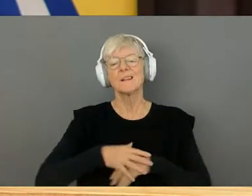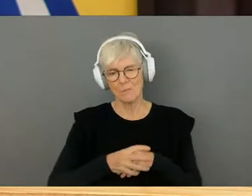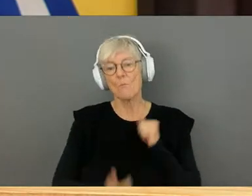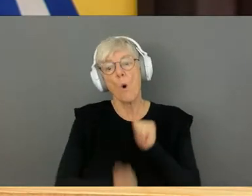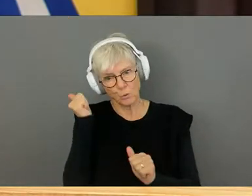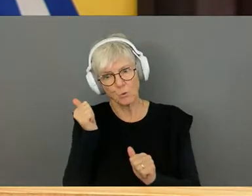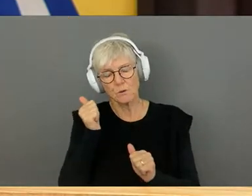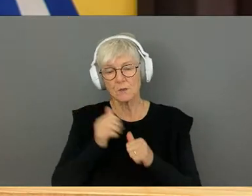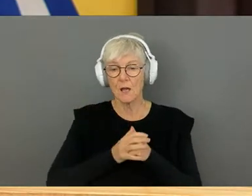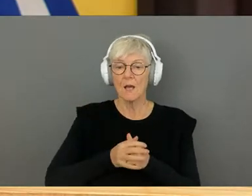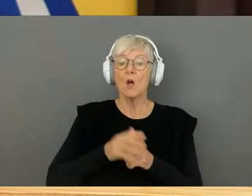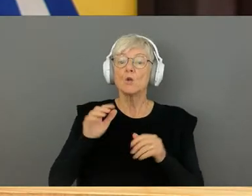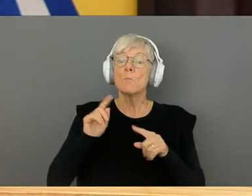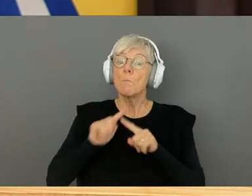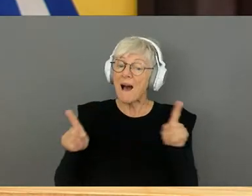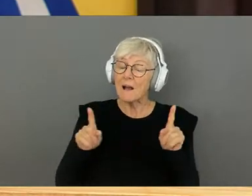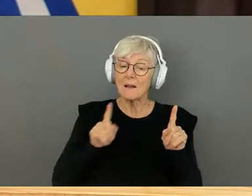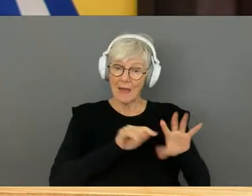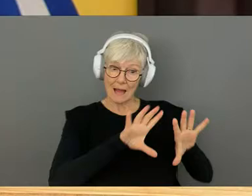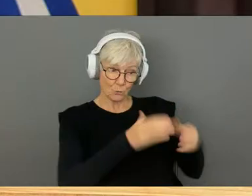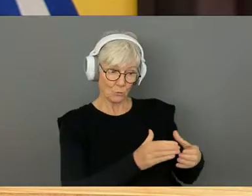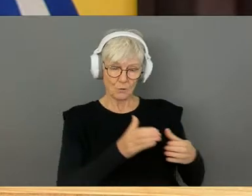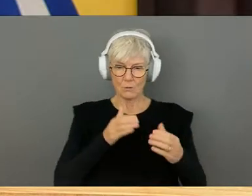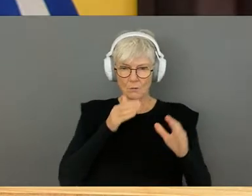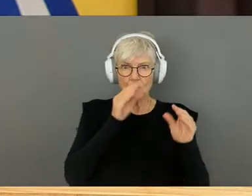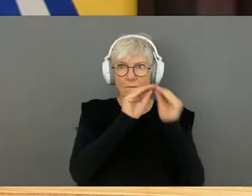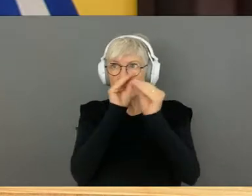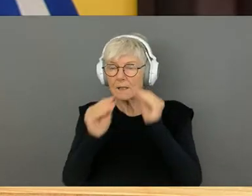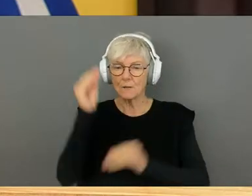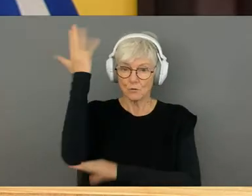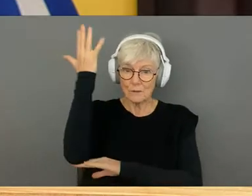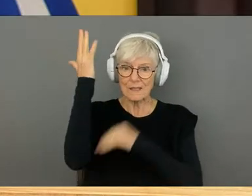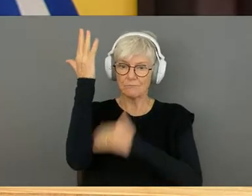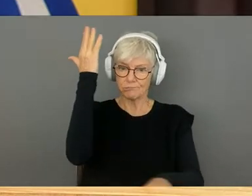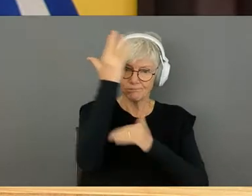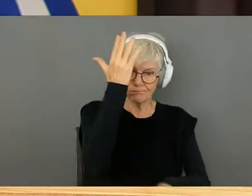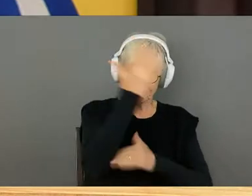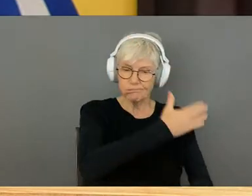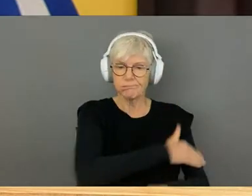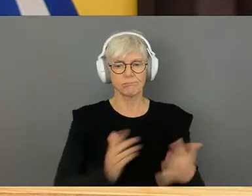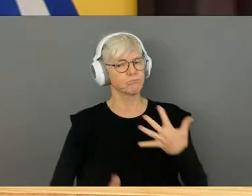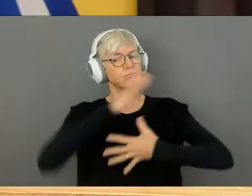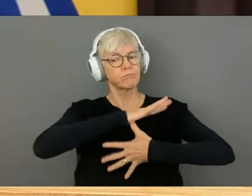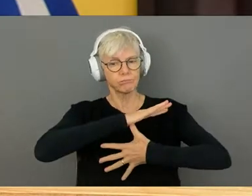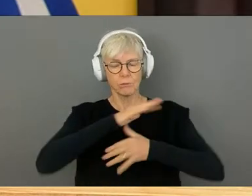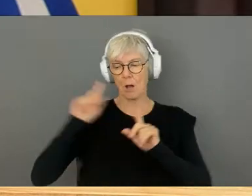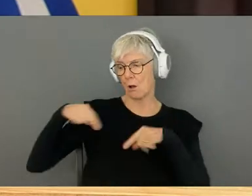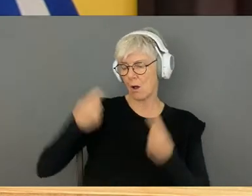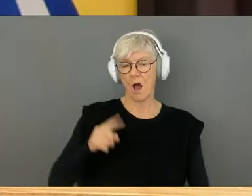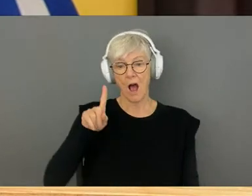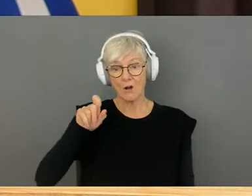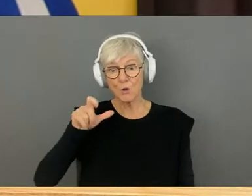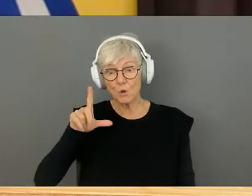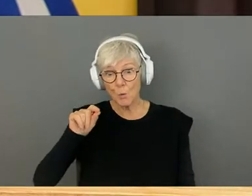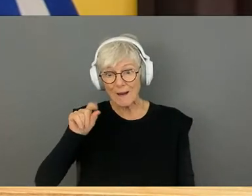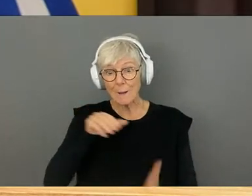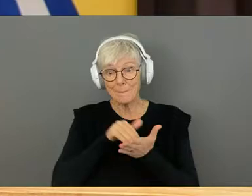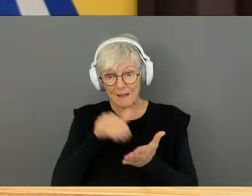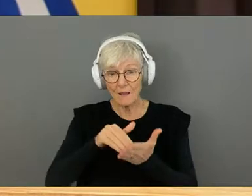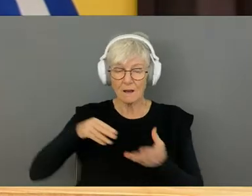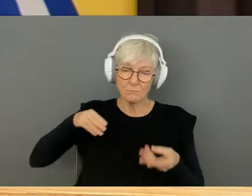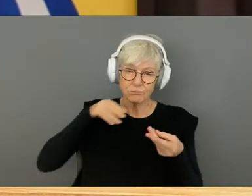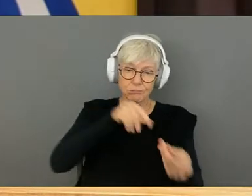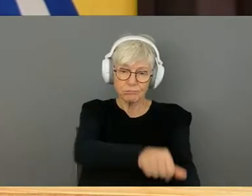vegetation management is definitely a priority for NB Power. We've spent over $120 million in the past 9 years on vegetation